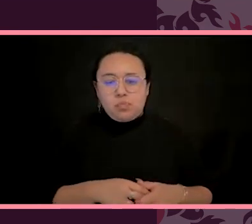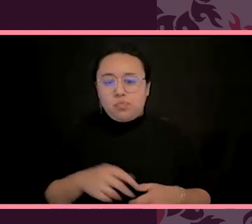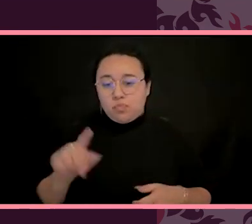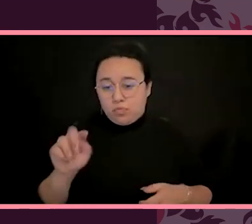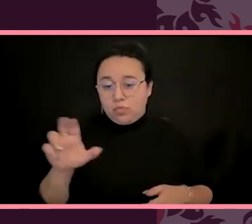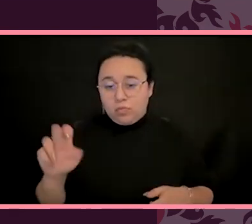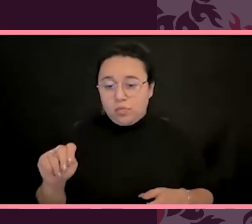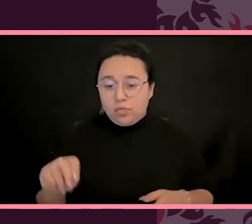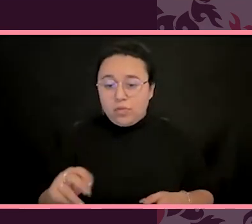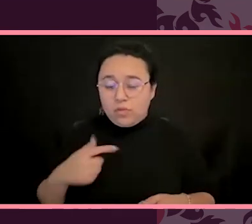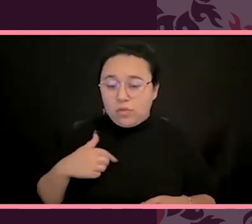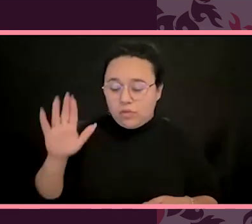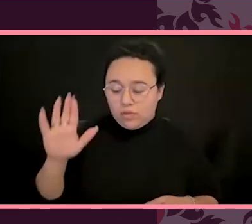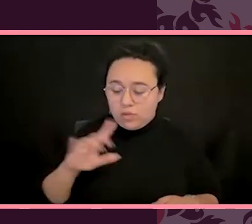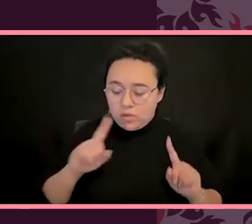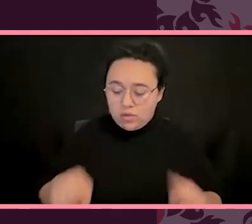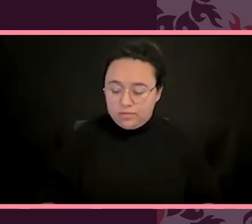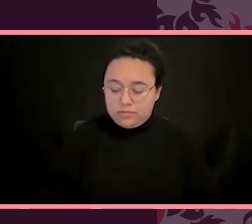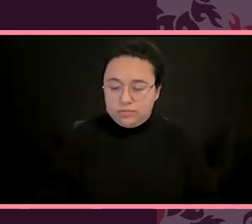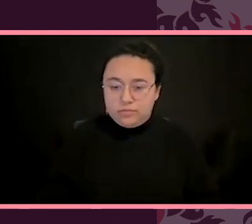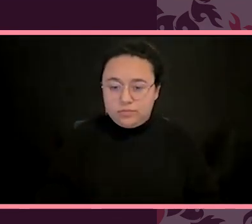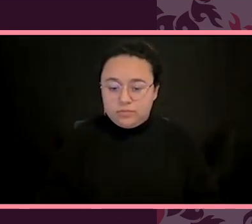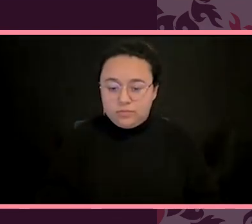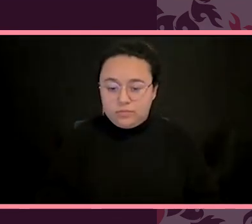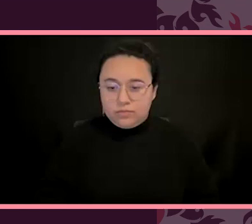Toren? Not sure if I'm... Oh, go ahead.